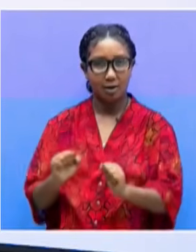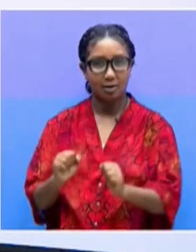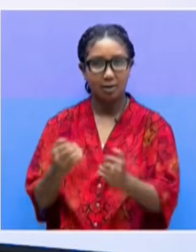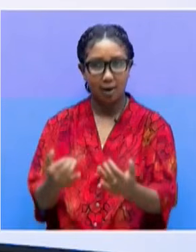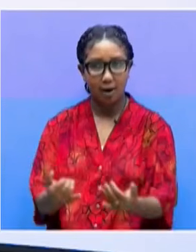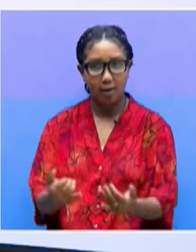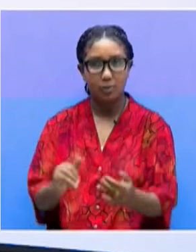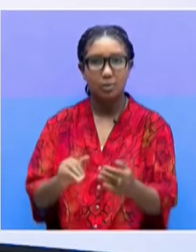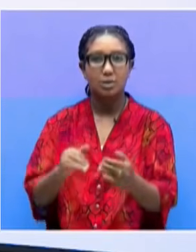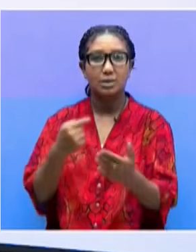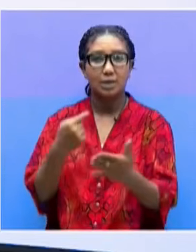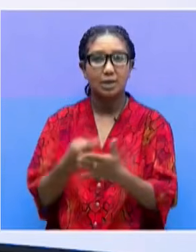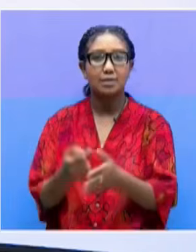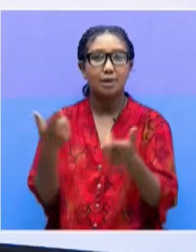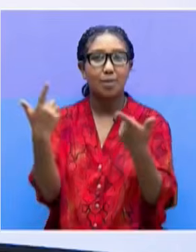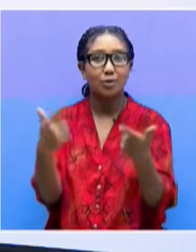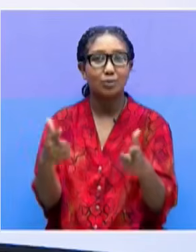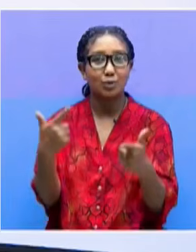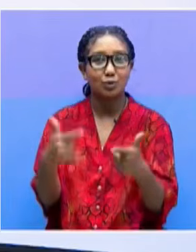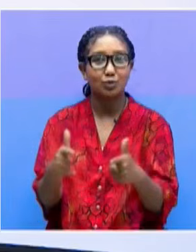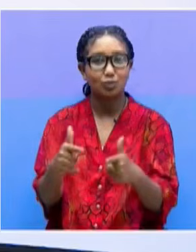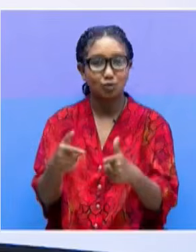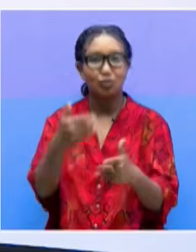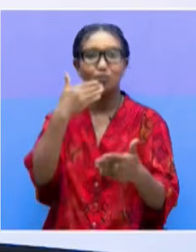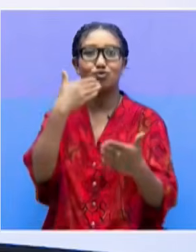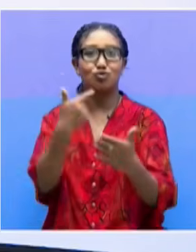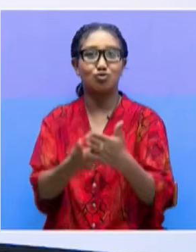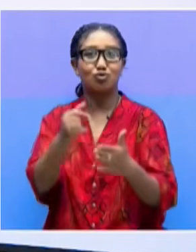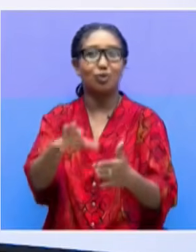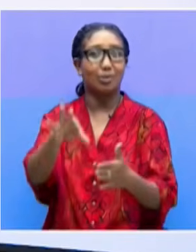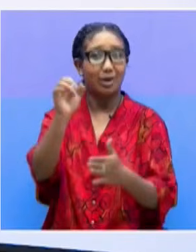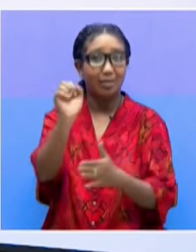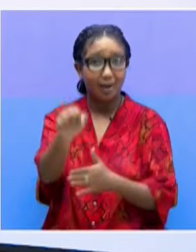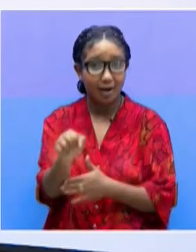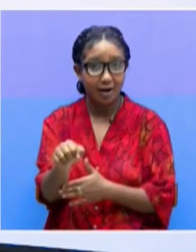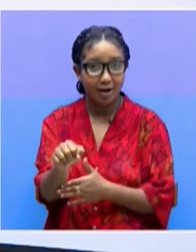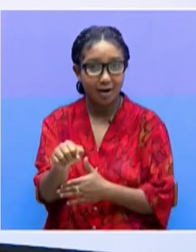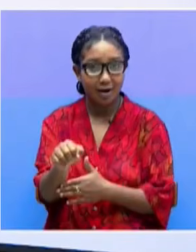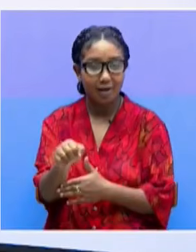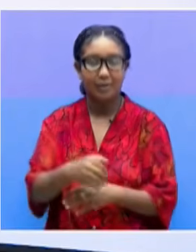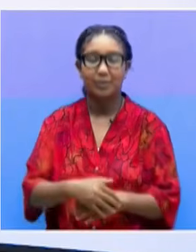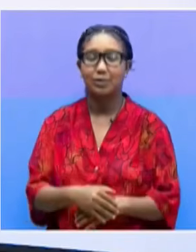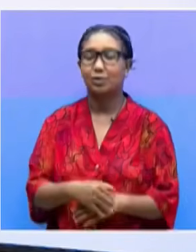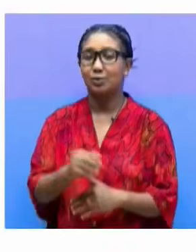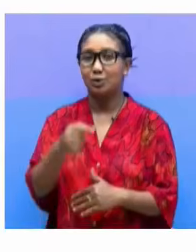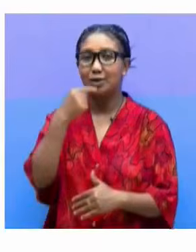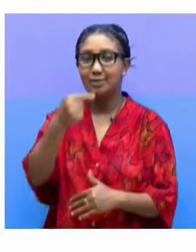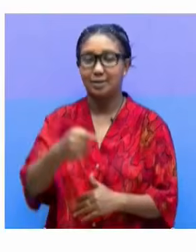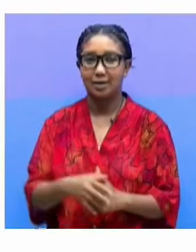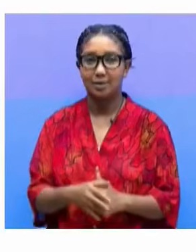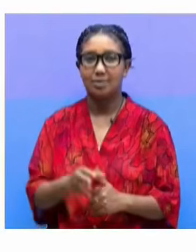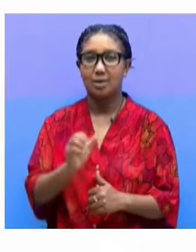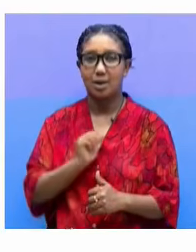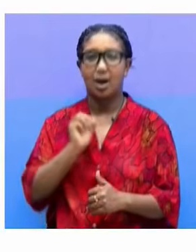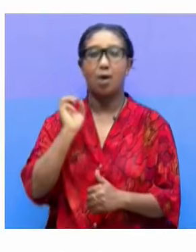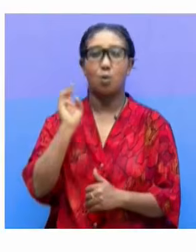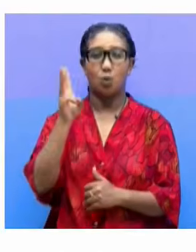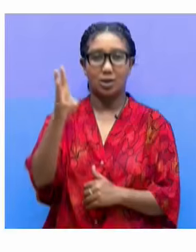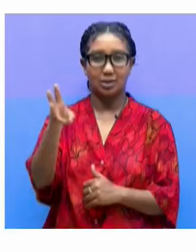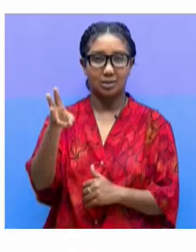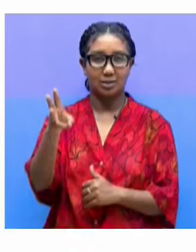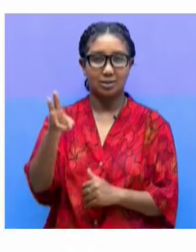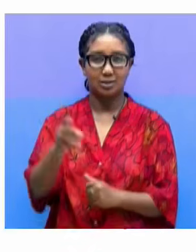now, there is a possibility to see the good result, yeah? So, you can say what? I'll